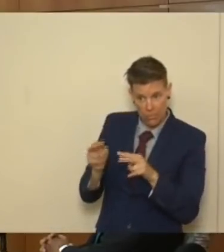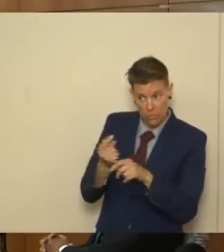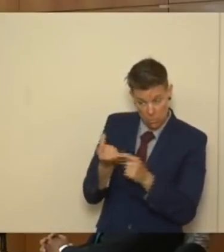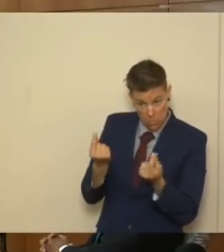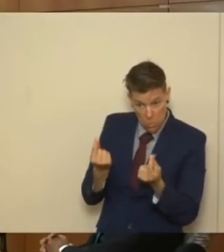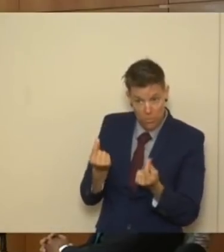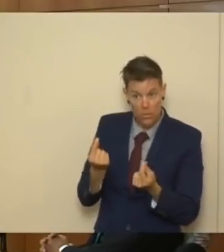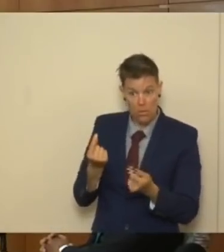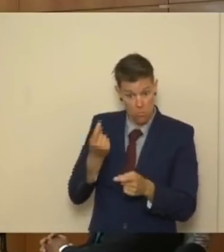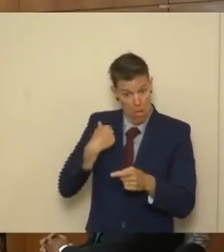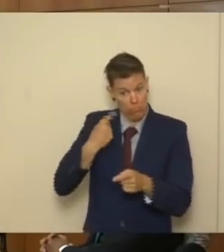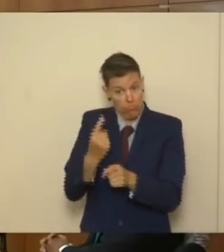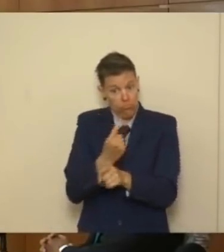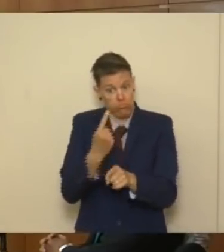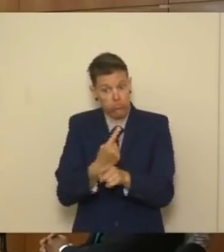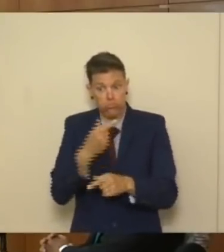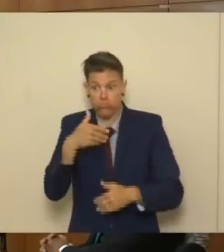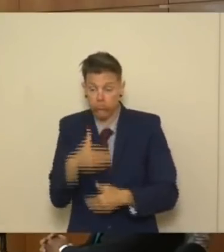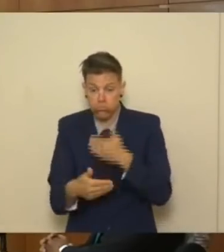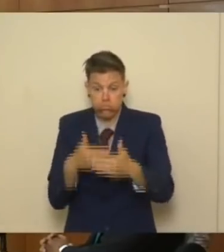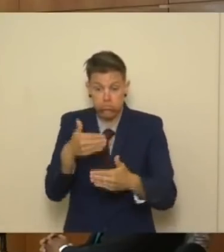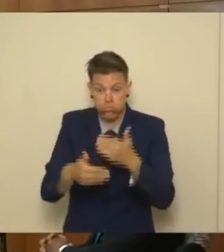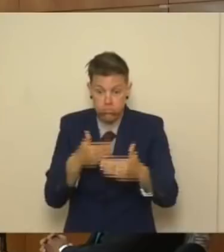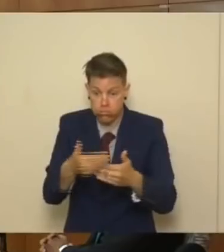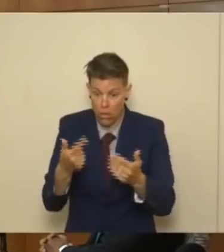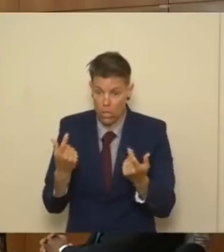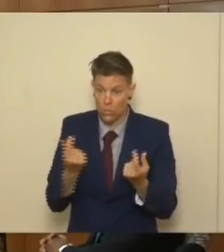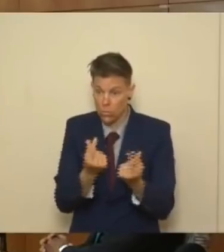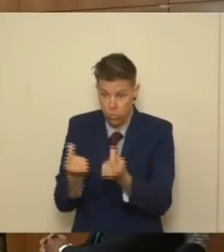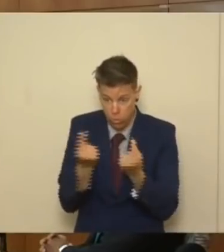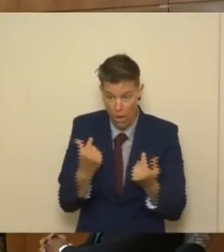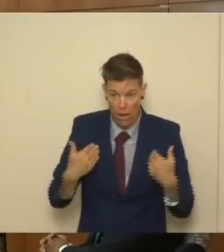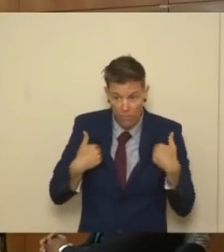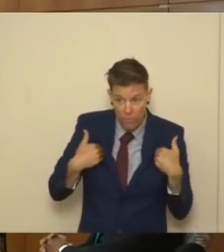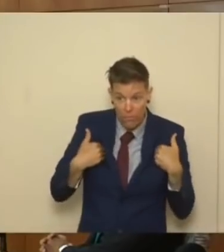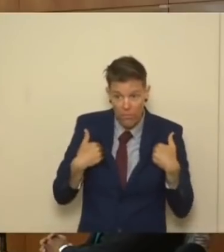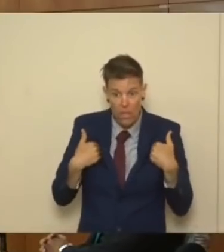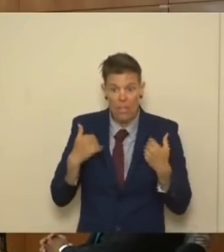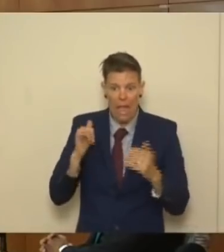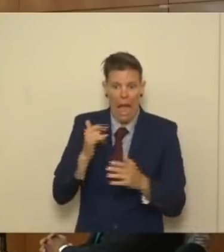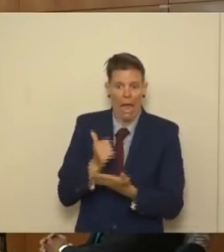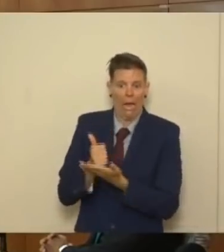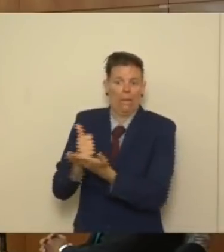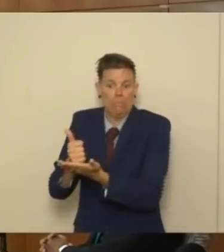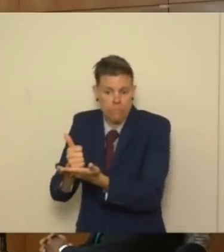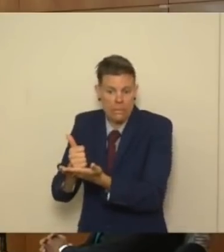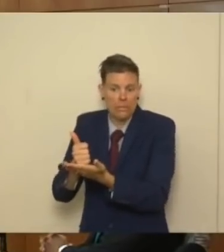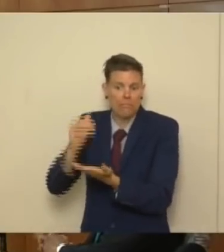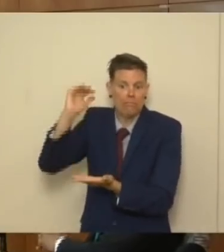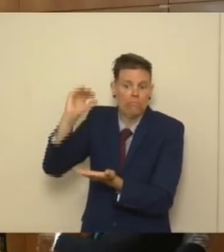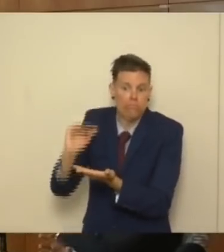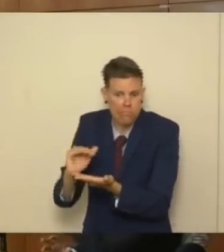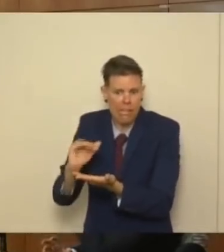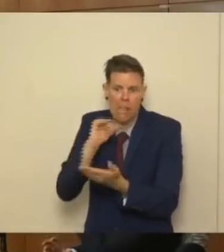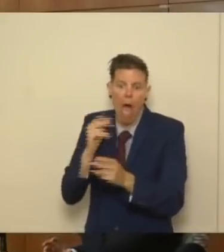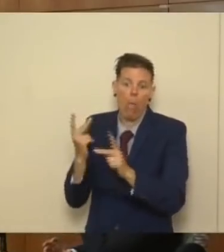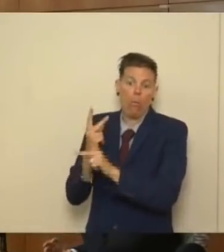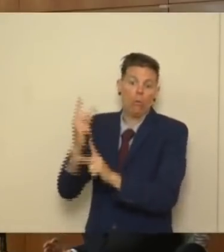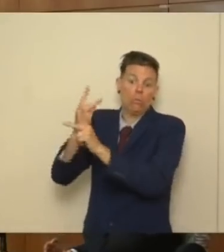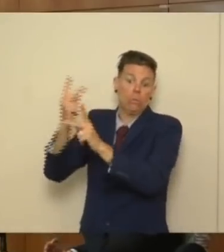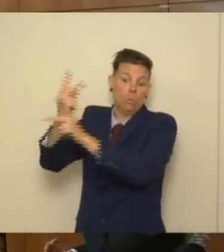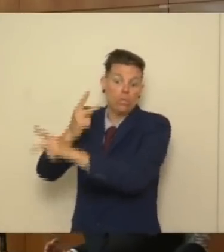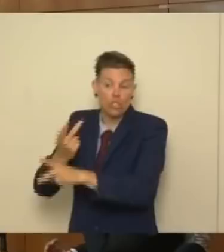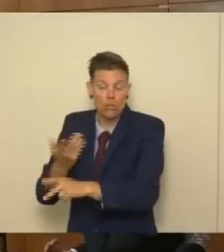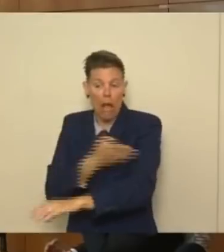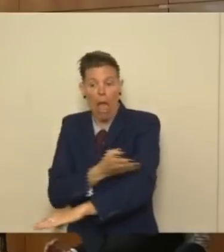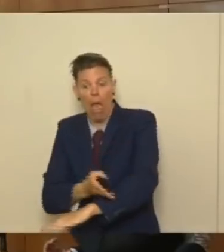these infections don't get worse? I know that one prisoner that talked to a reporter from